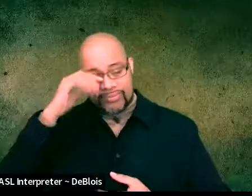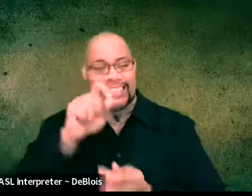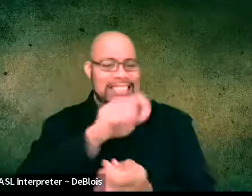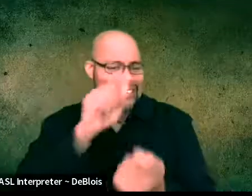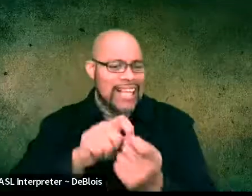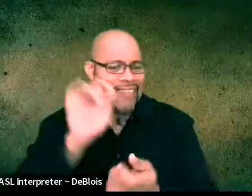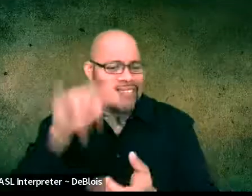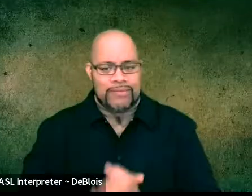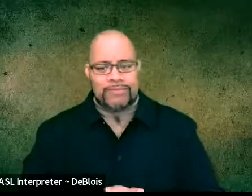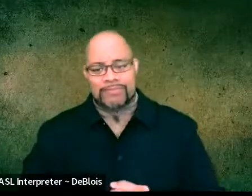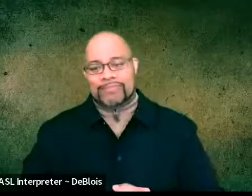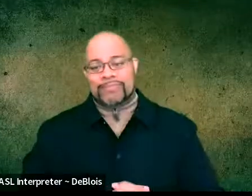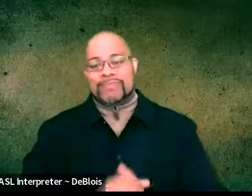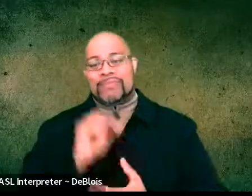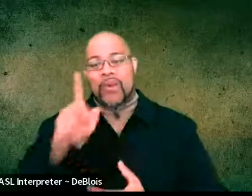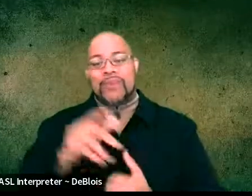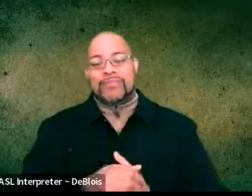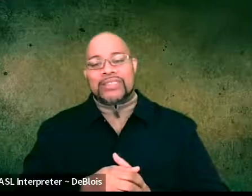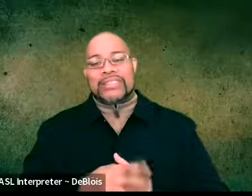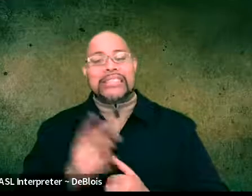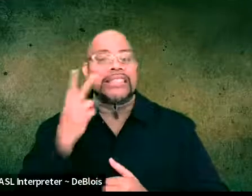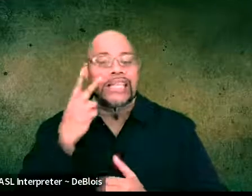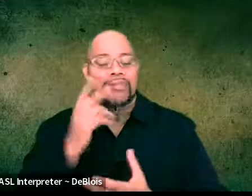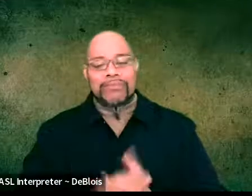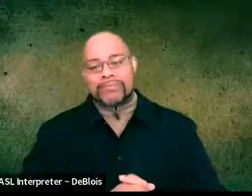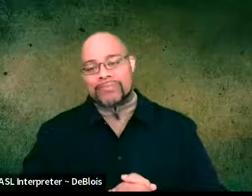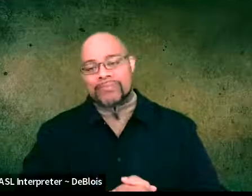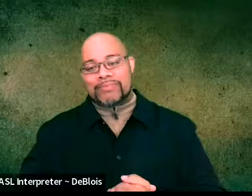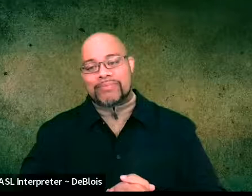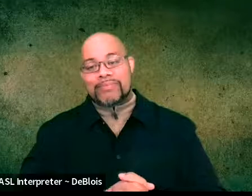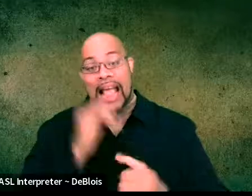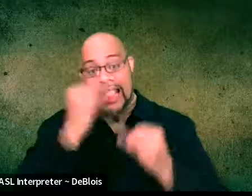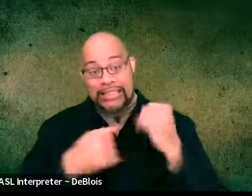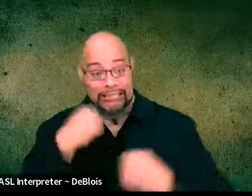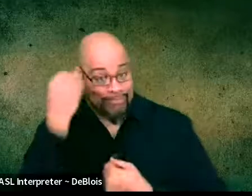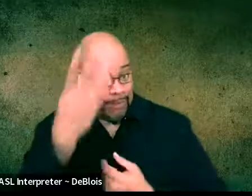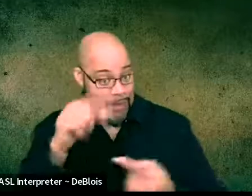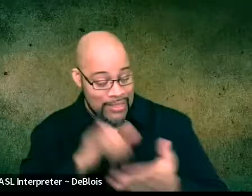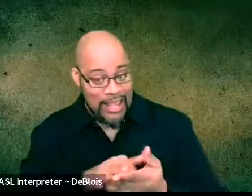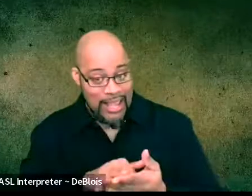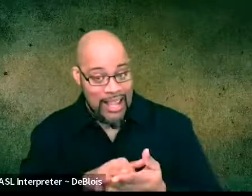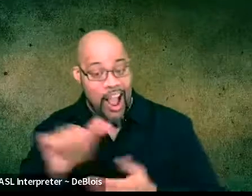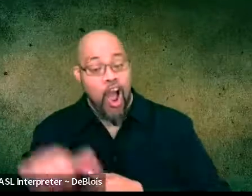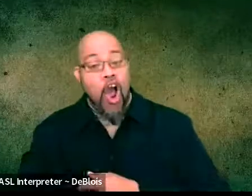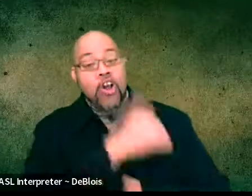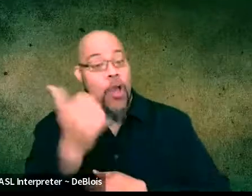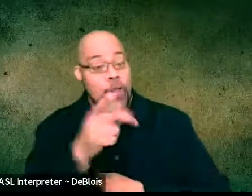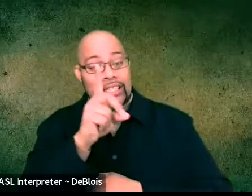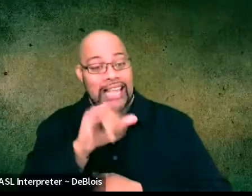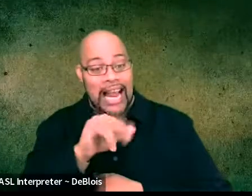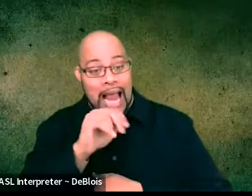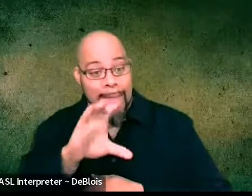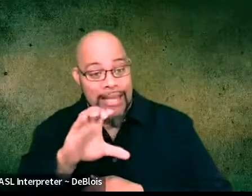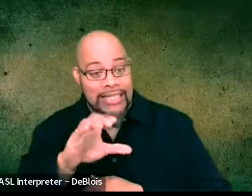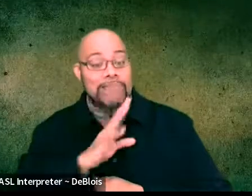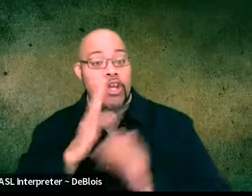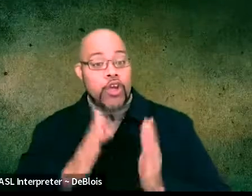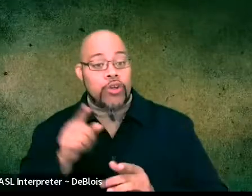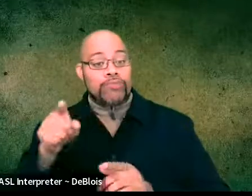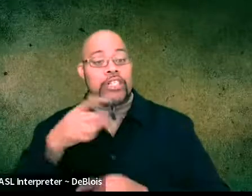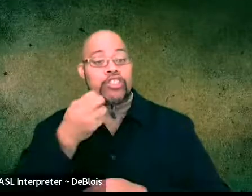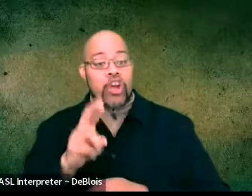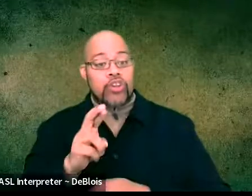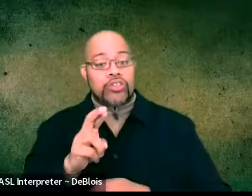exactly. Okay. All right, let's see. Last one I'll tell y'all about is another dynamic speaker, and she's